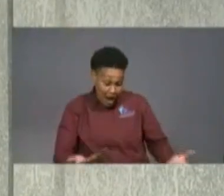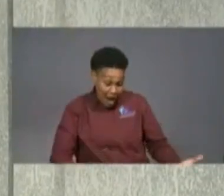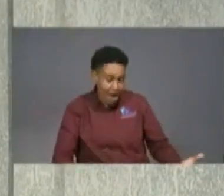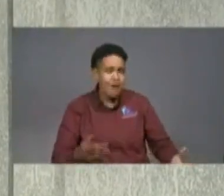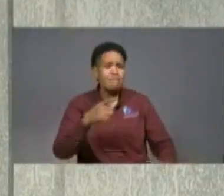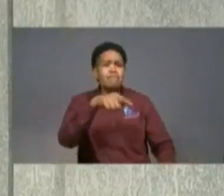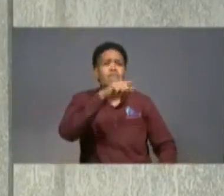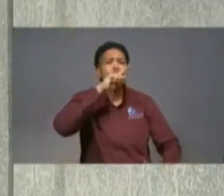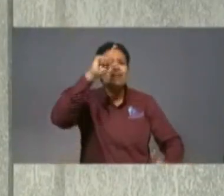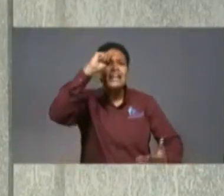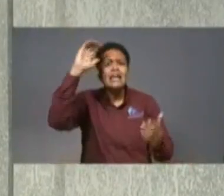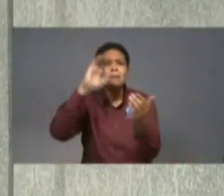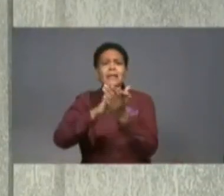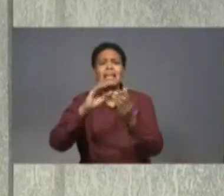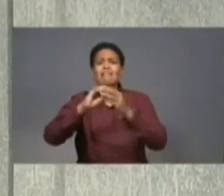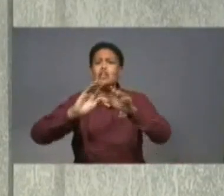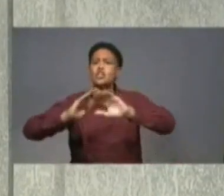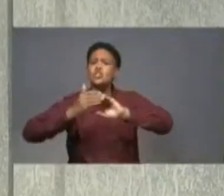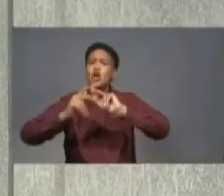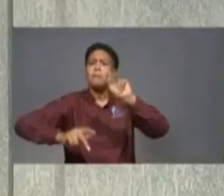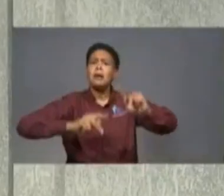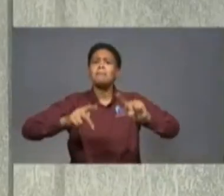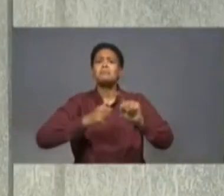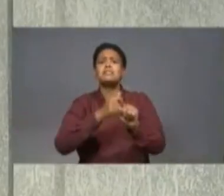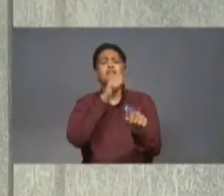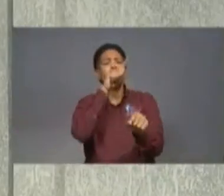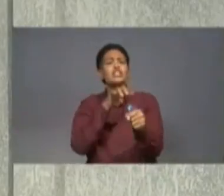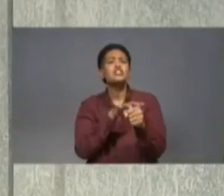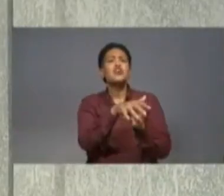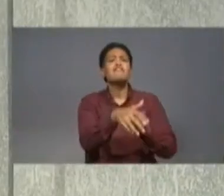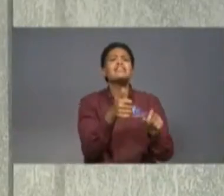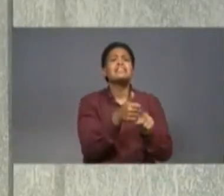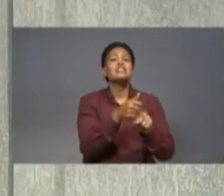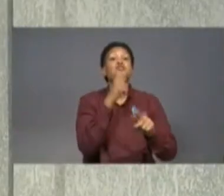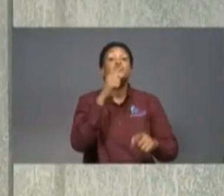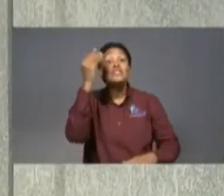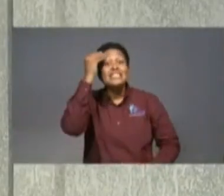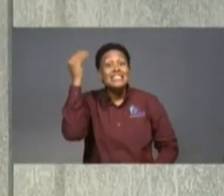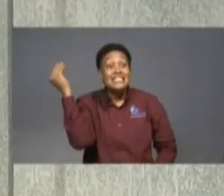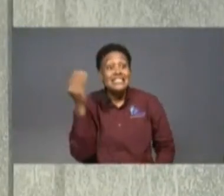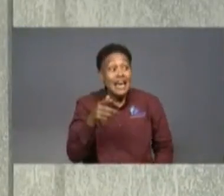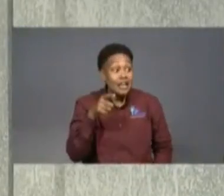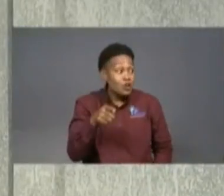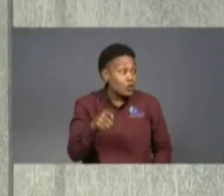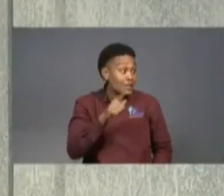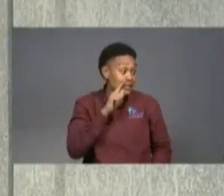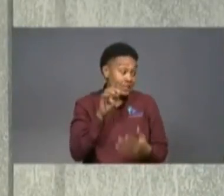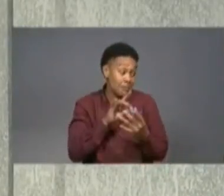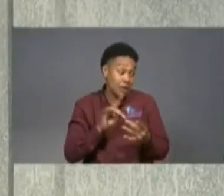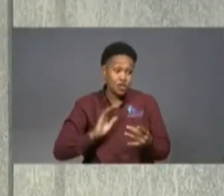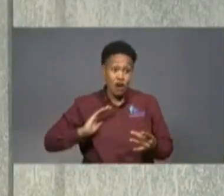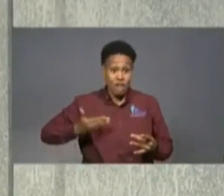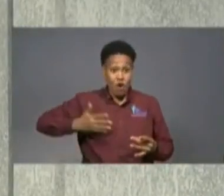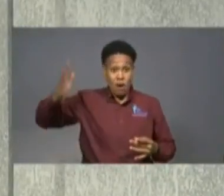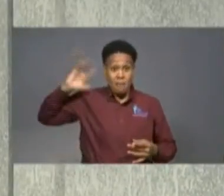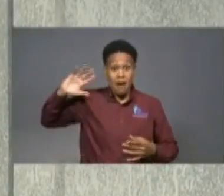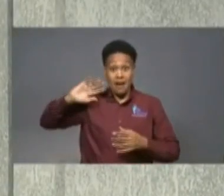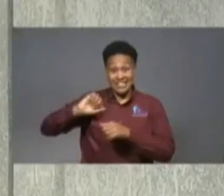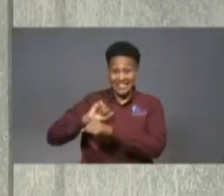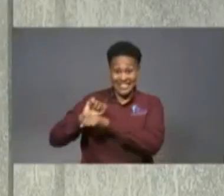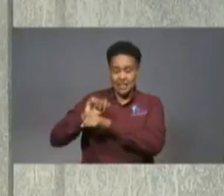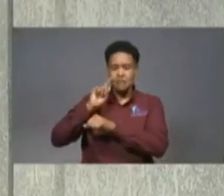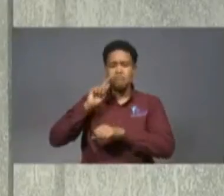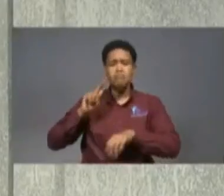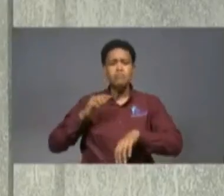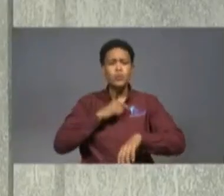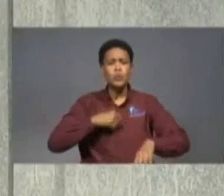they believe in the Jamaican people sufficiently to say to this vestige of our colonial past, the monarch, the